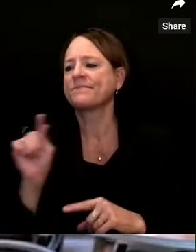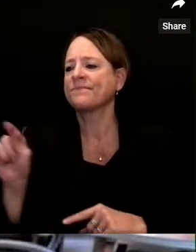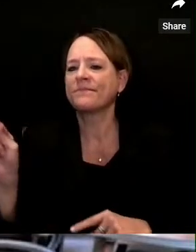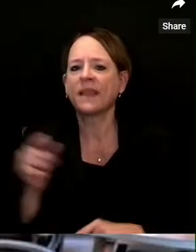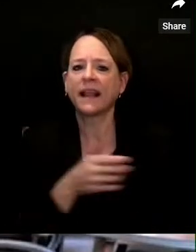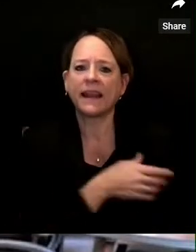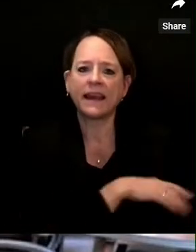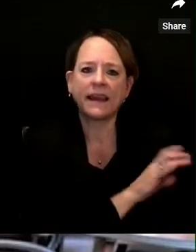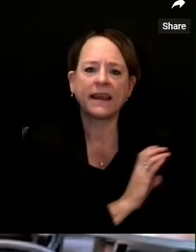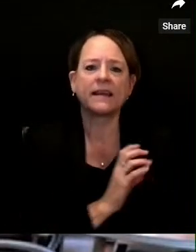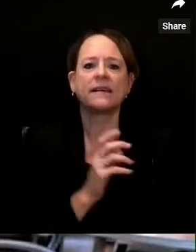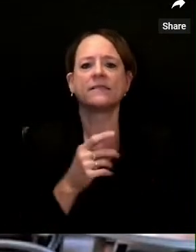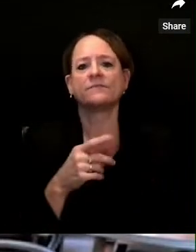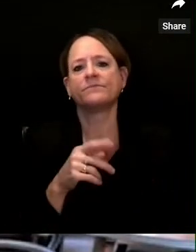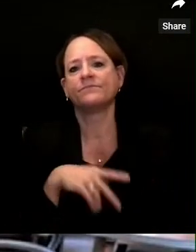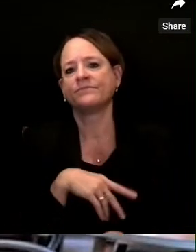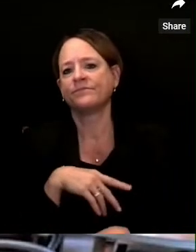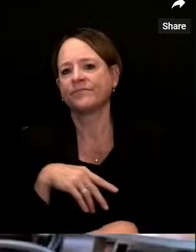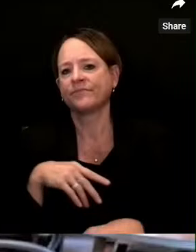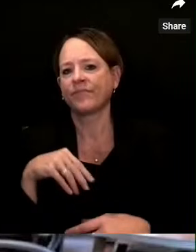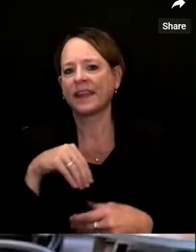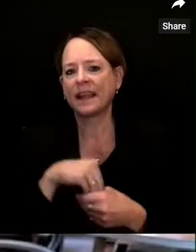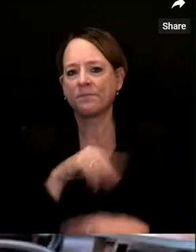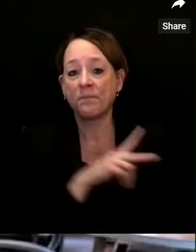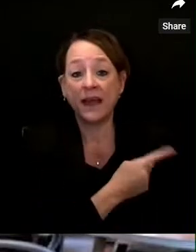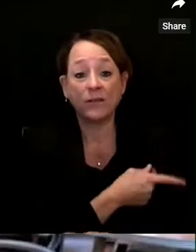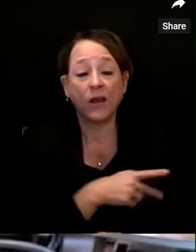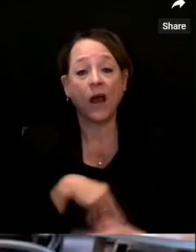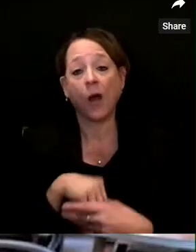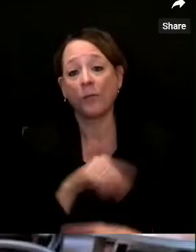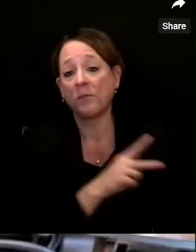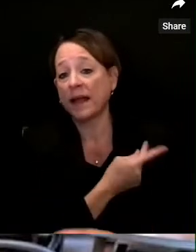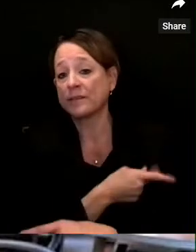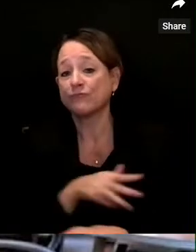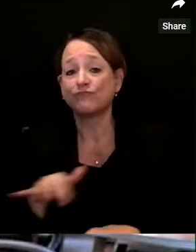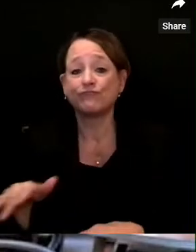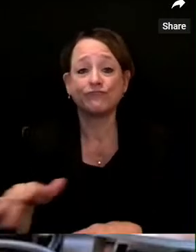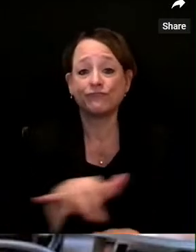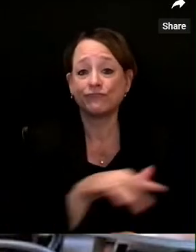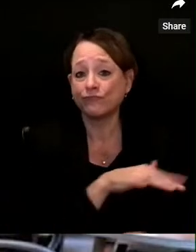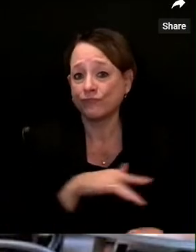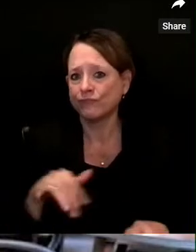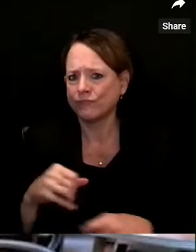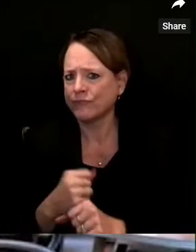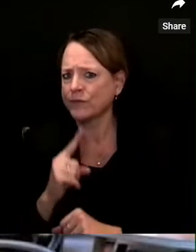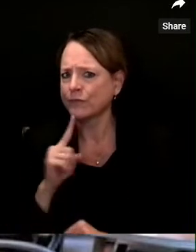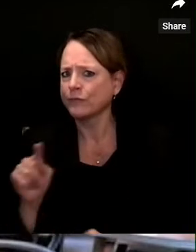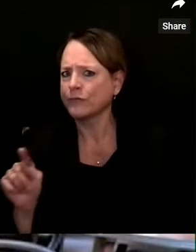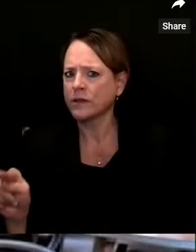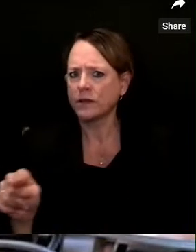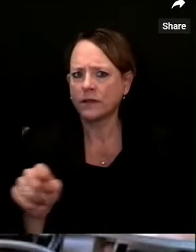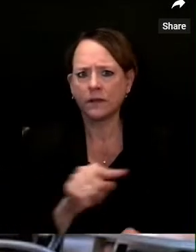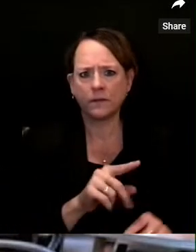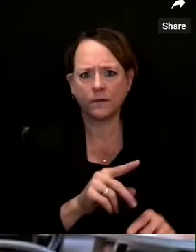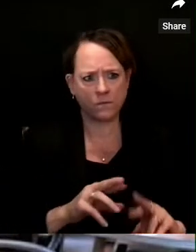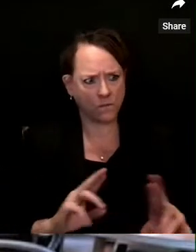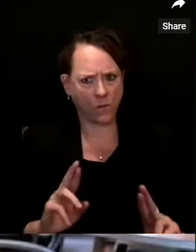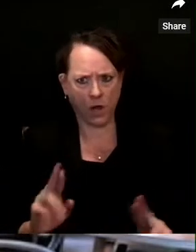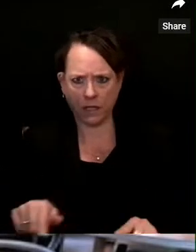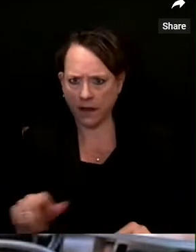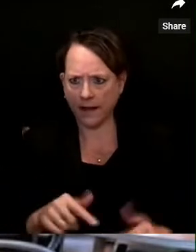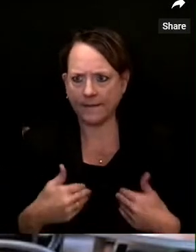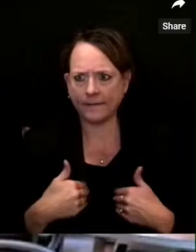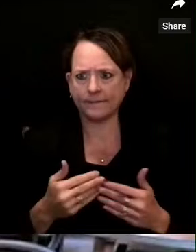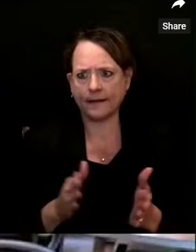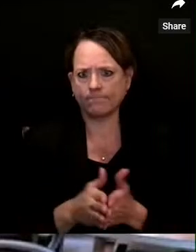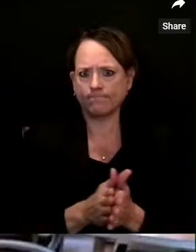even employer sites, to make sure that we've got people ready to go. I think the thing to remember, a couple things to remember. One is